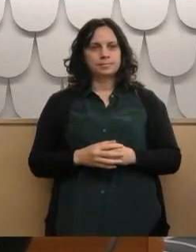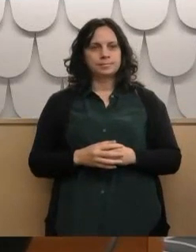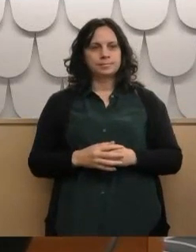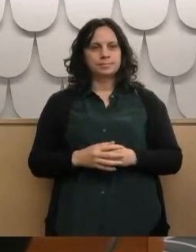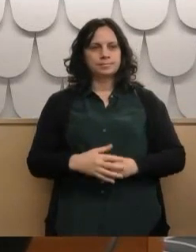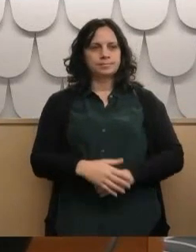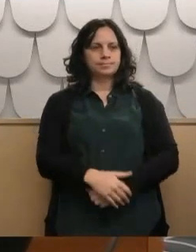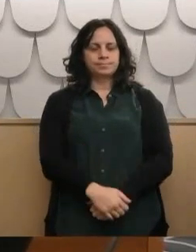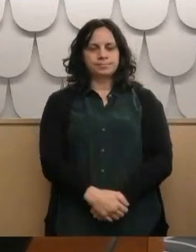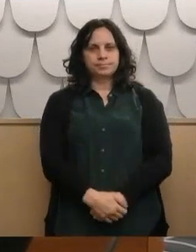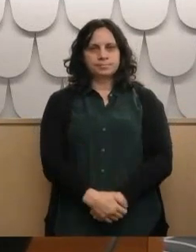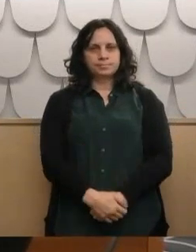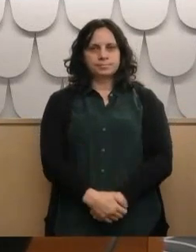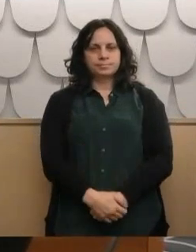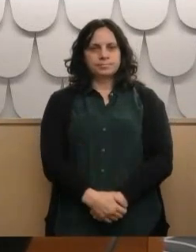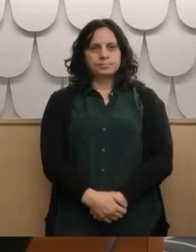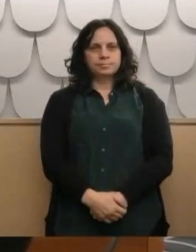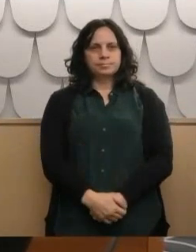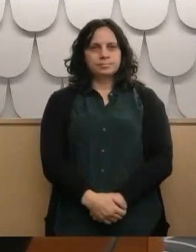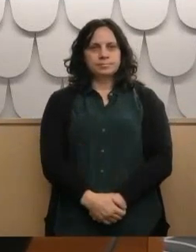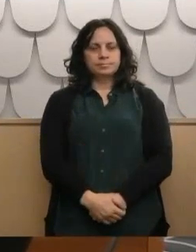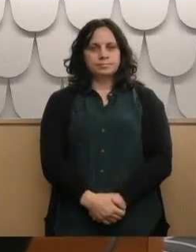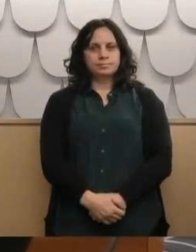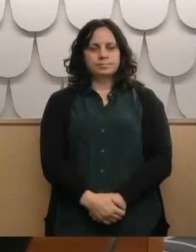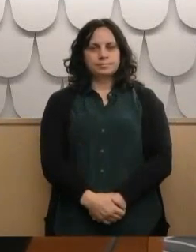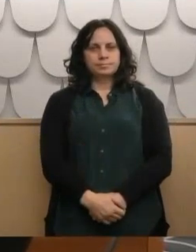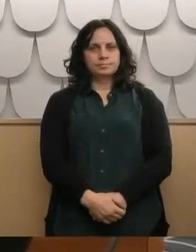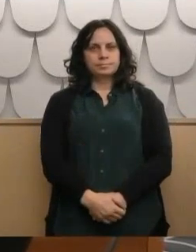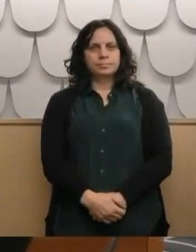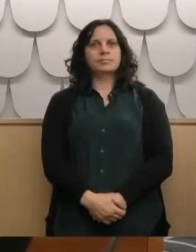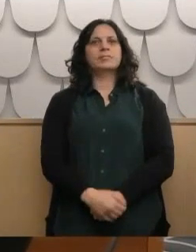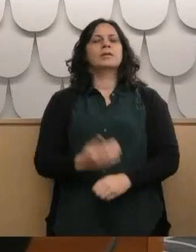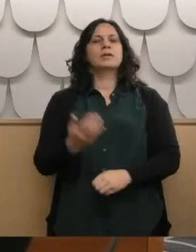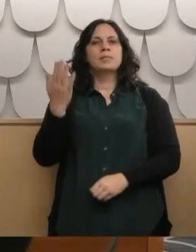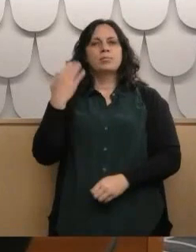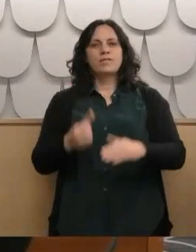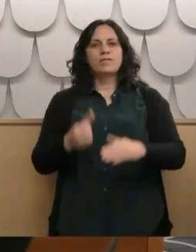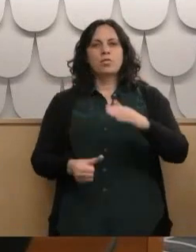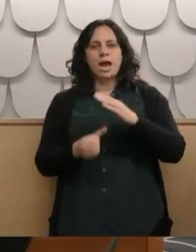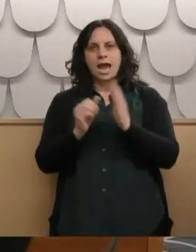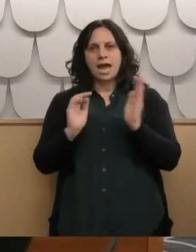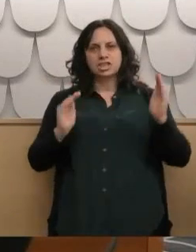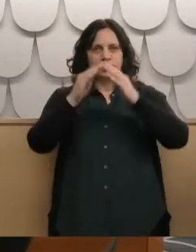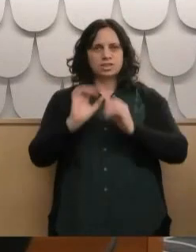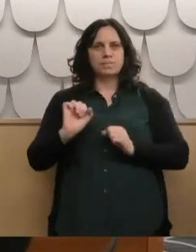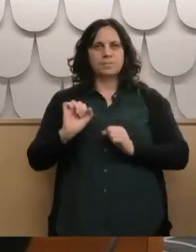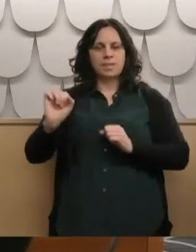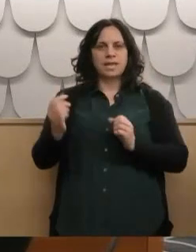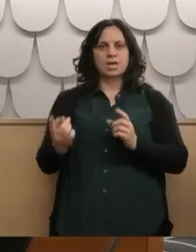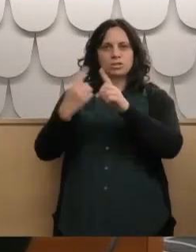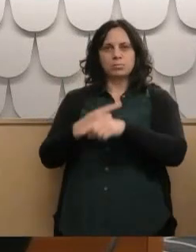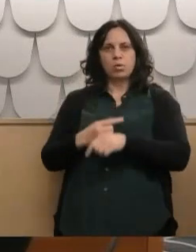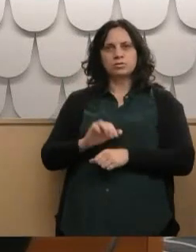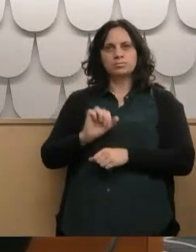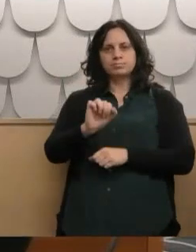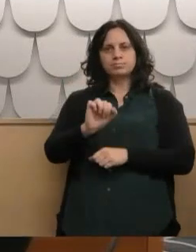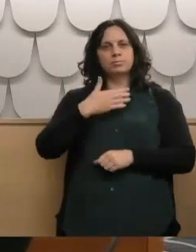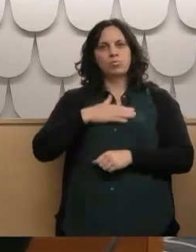In the Archbishop's statement to you, or the response to the Section 20 notice, they said at para